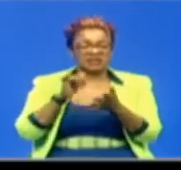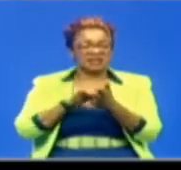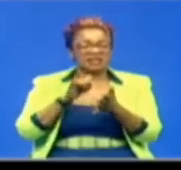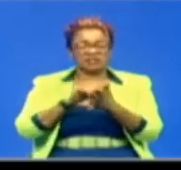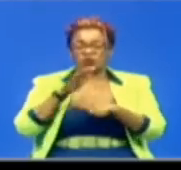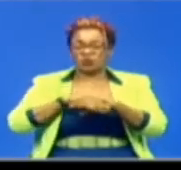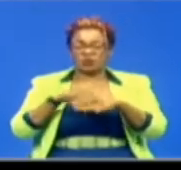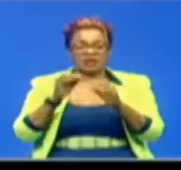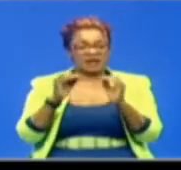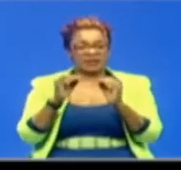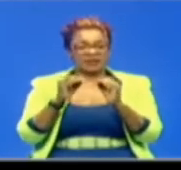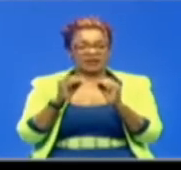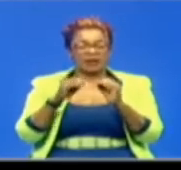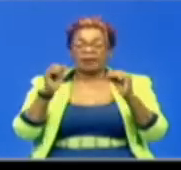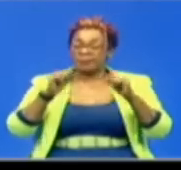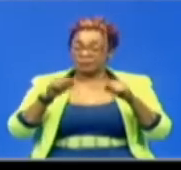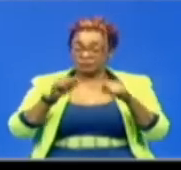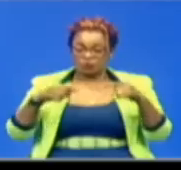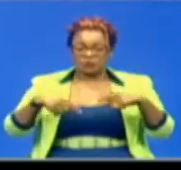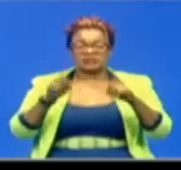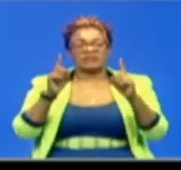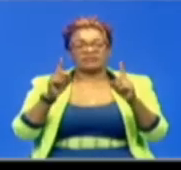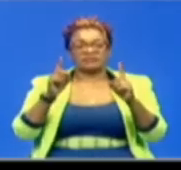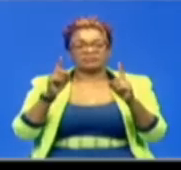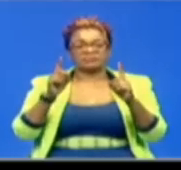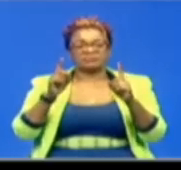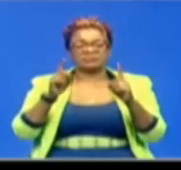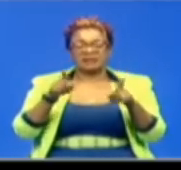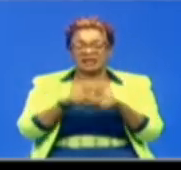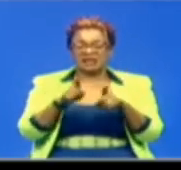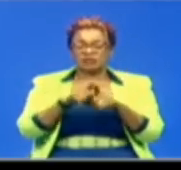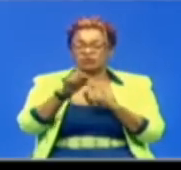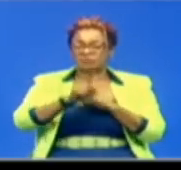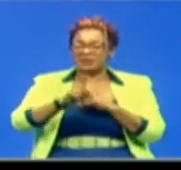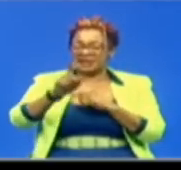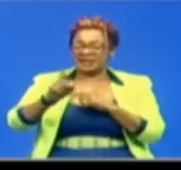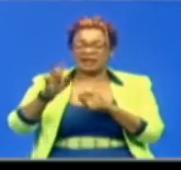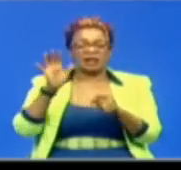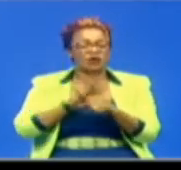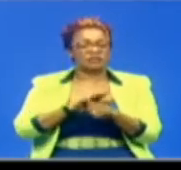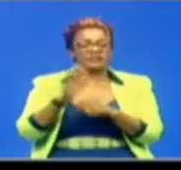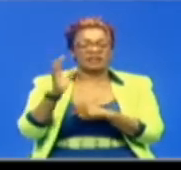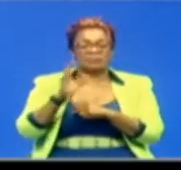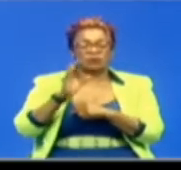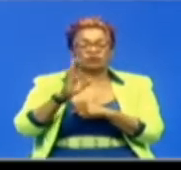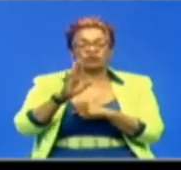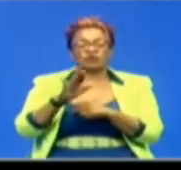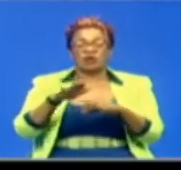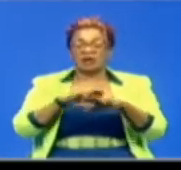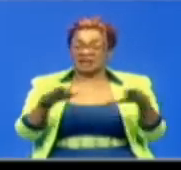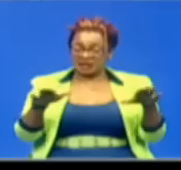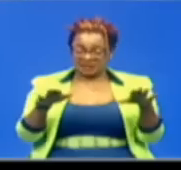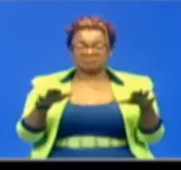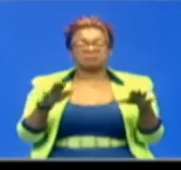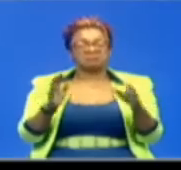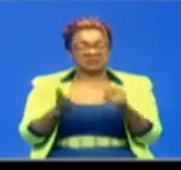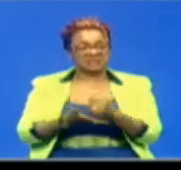up hata wewe mwenyewe pia kwa ku spray a lot of chemicals to your garden pia wewe mwenyewe